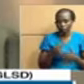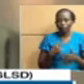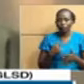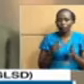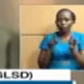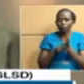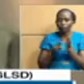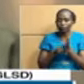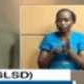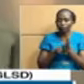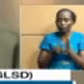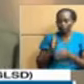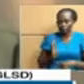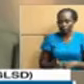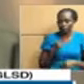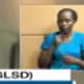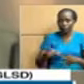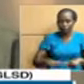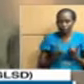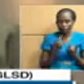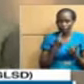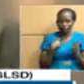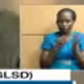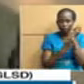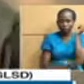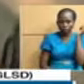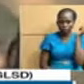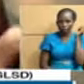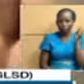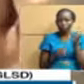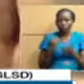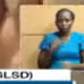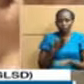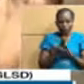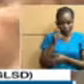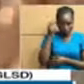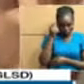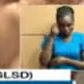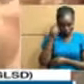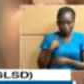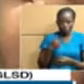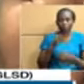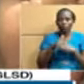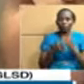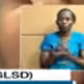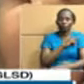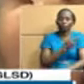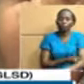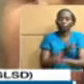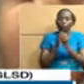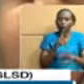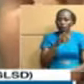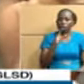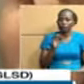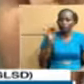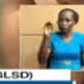say your own self, you are poor. Yes, I know that the state might not have all the resources to commit 100%,